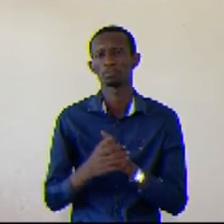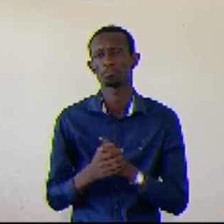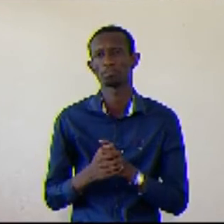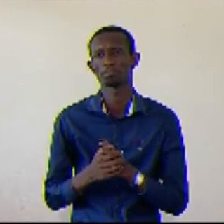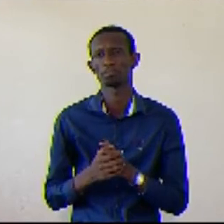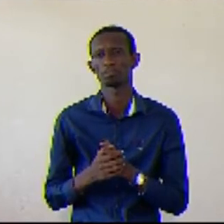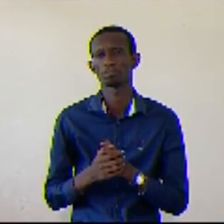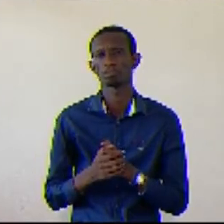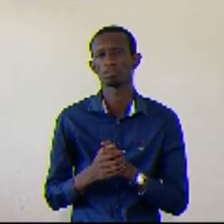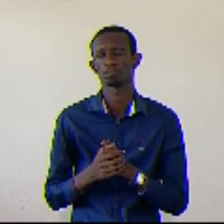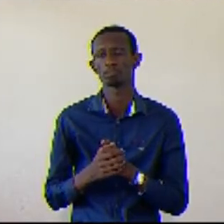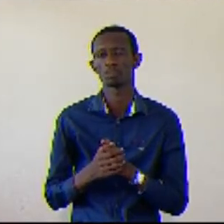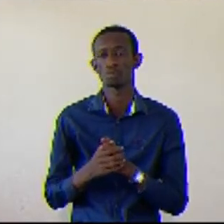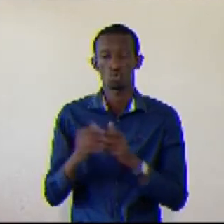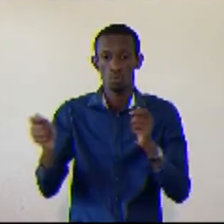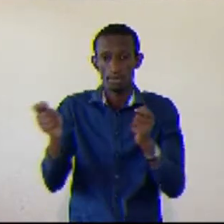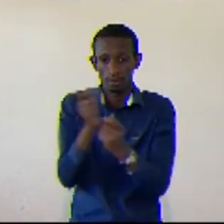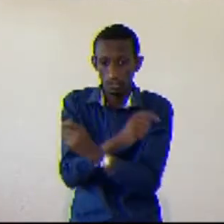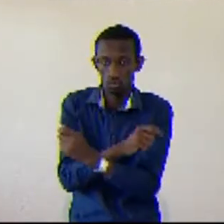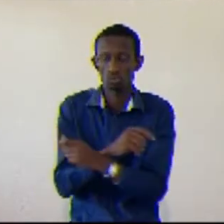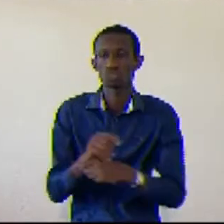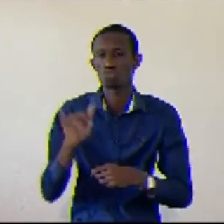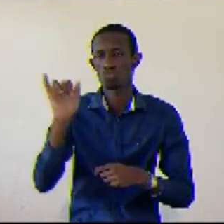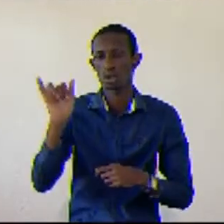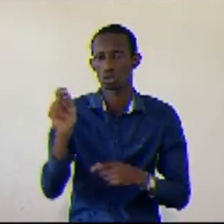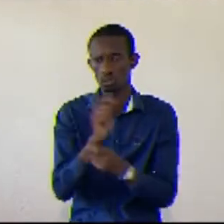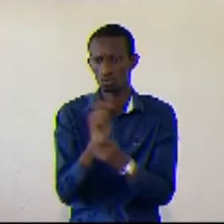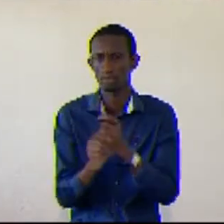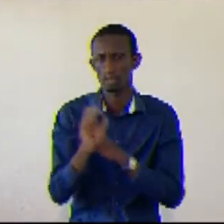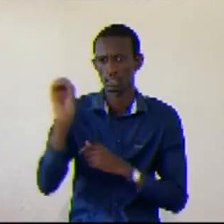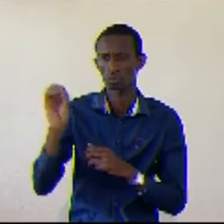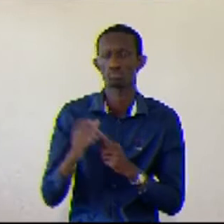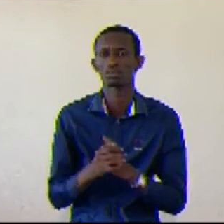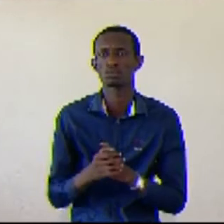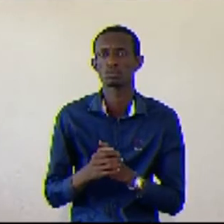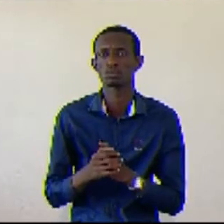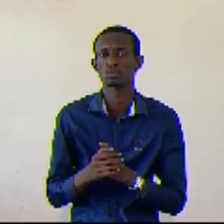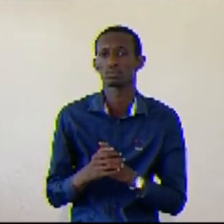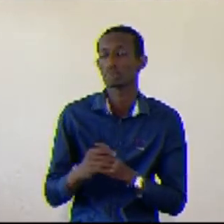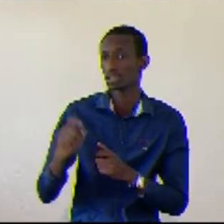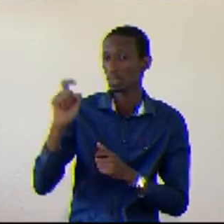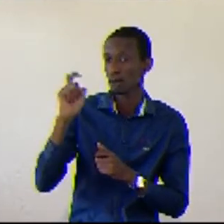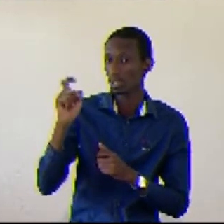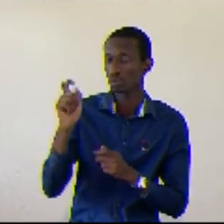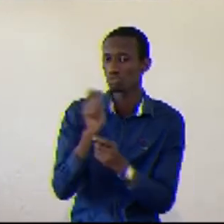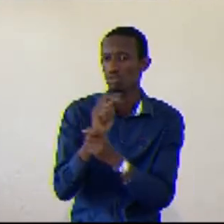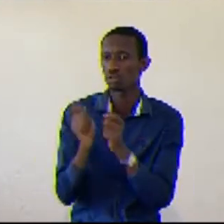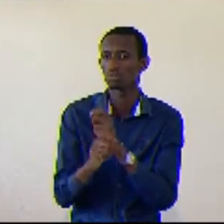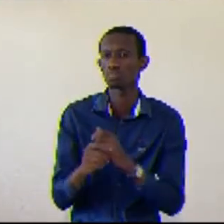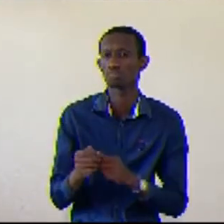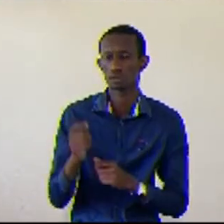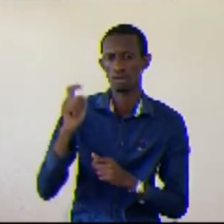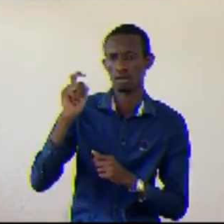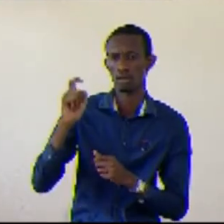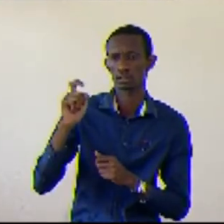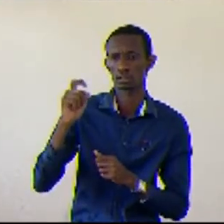replacing y by 0 and x by x3, I will get 0